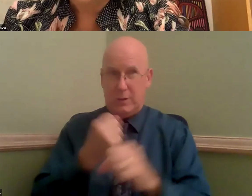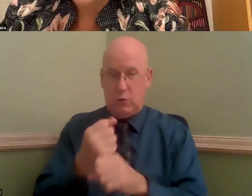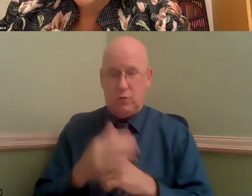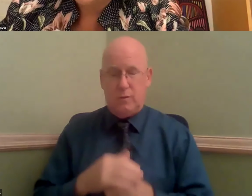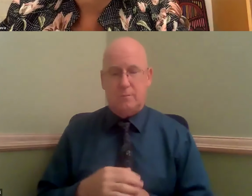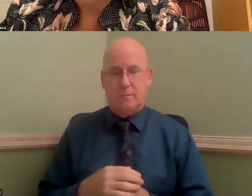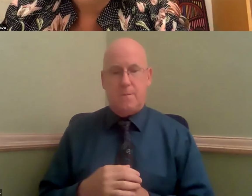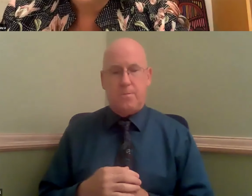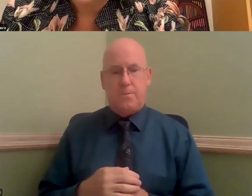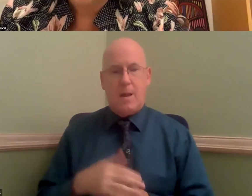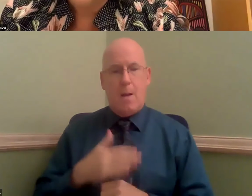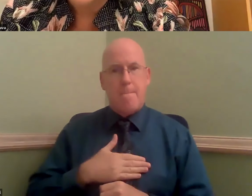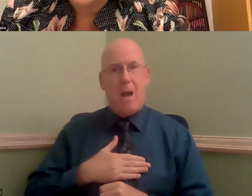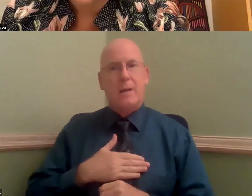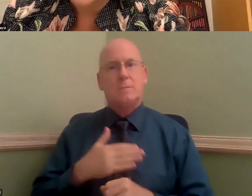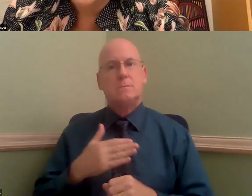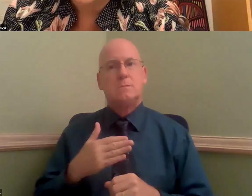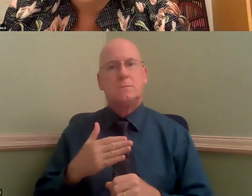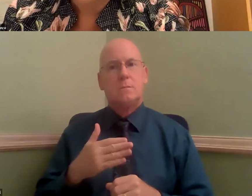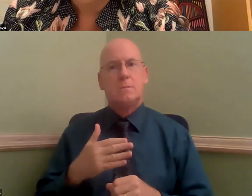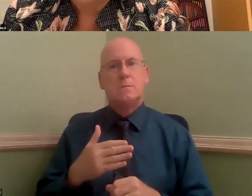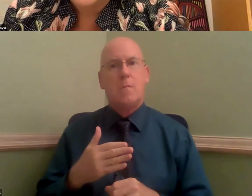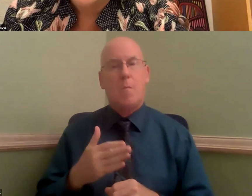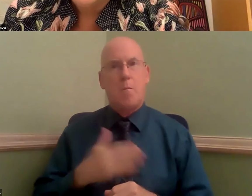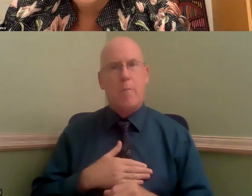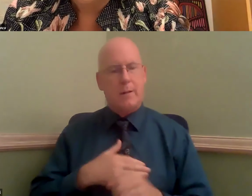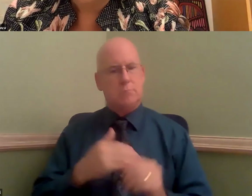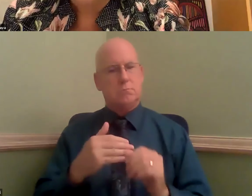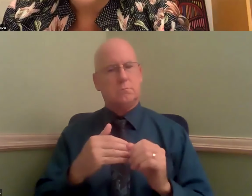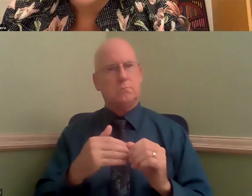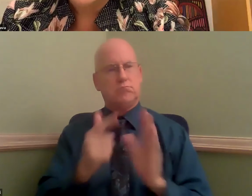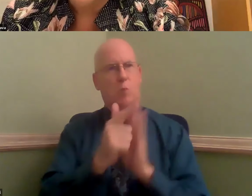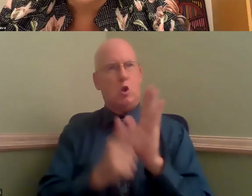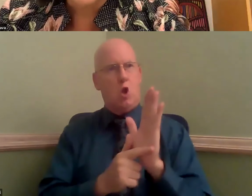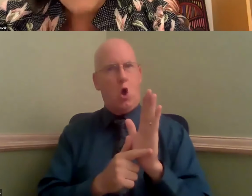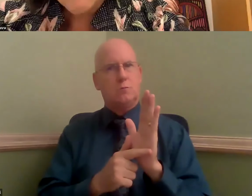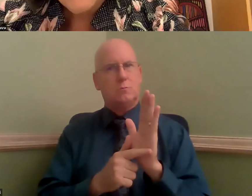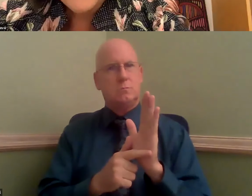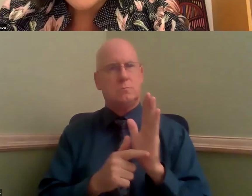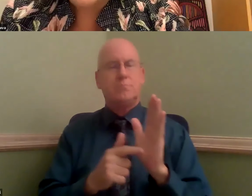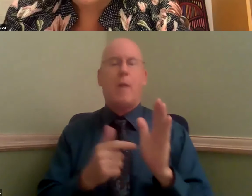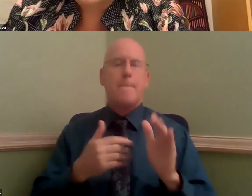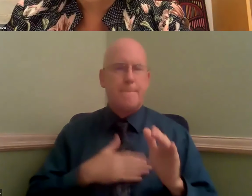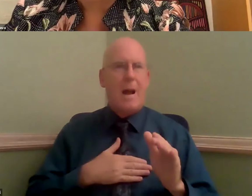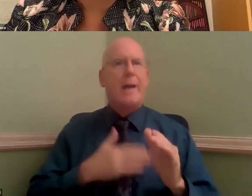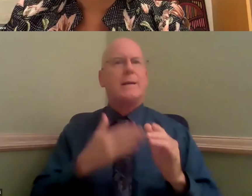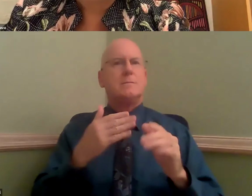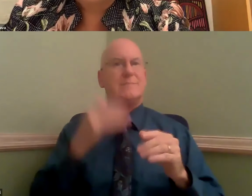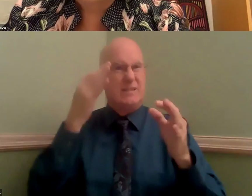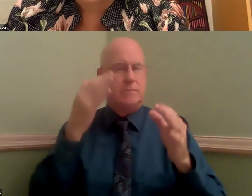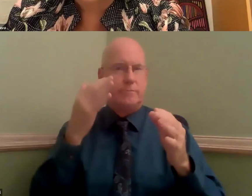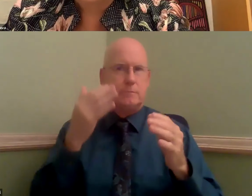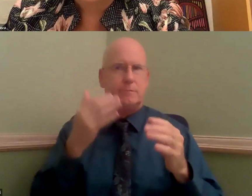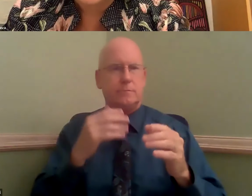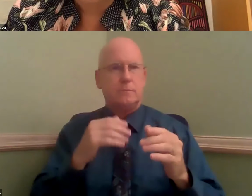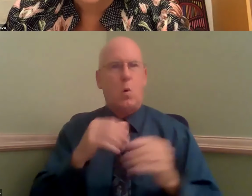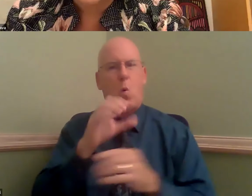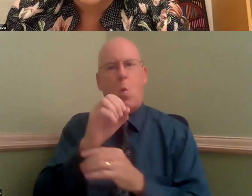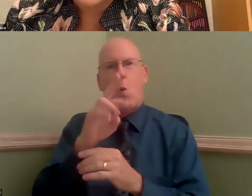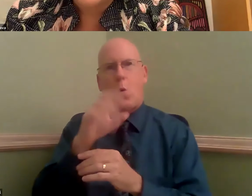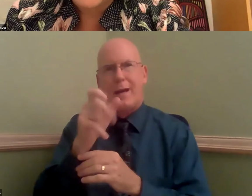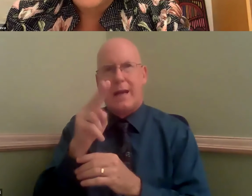to reduce fertilizer going into the bay is on the agenda for tomorrow. I believe that Commissioner